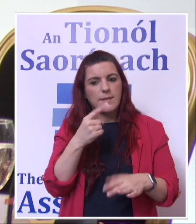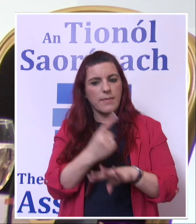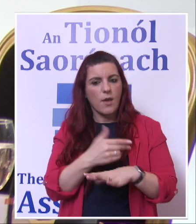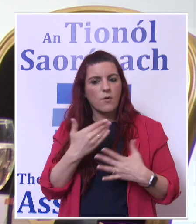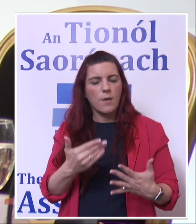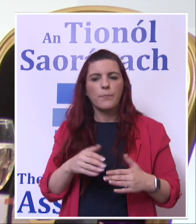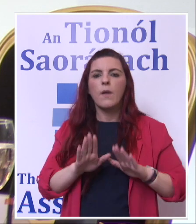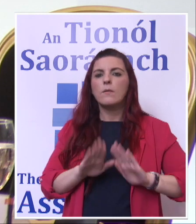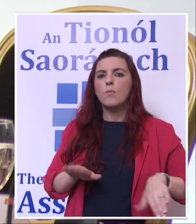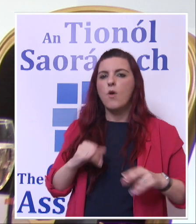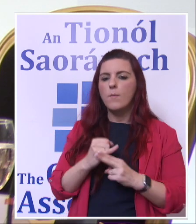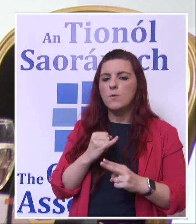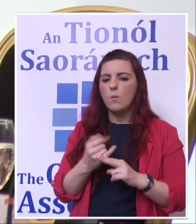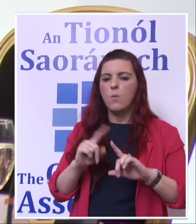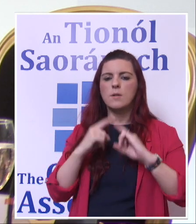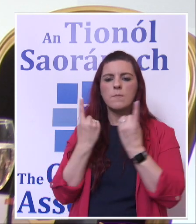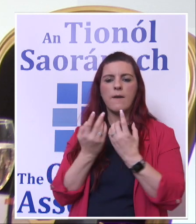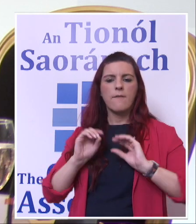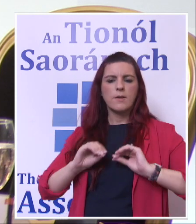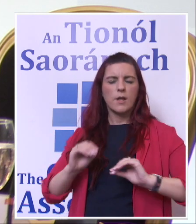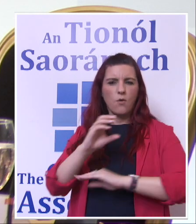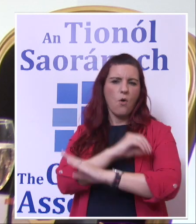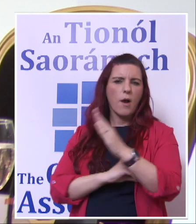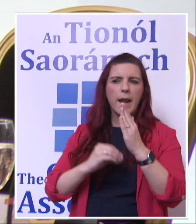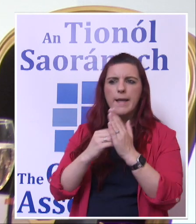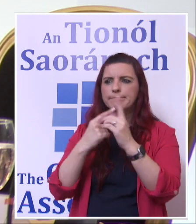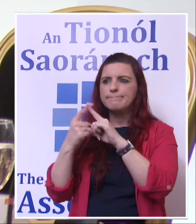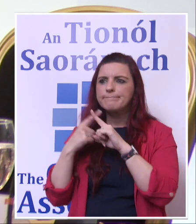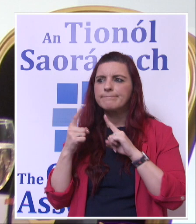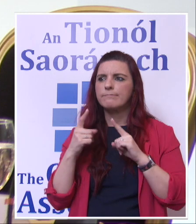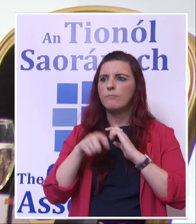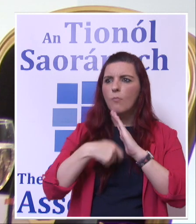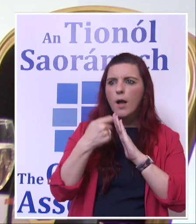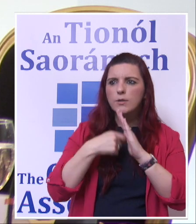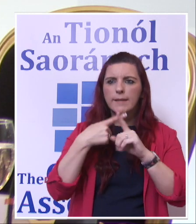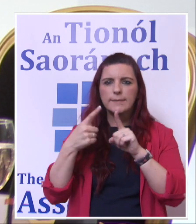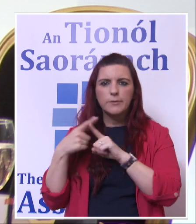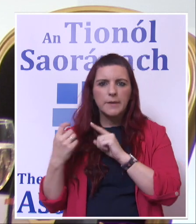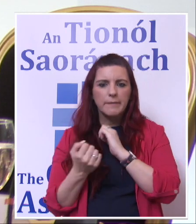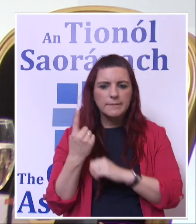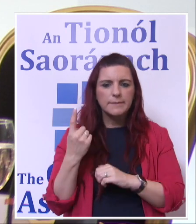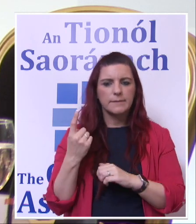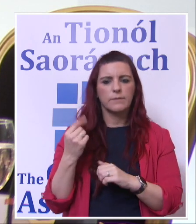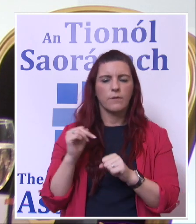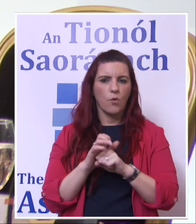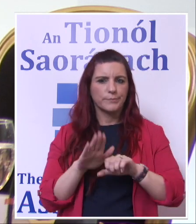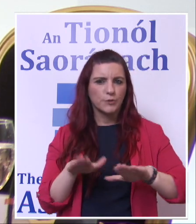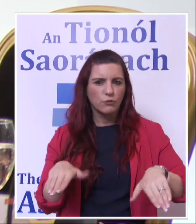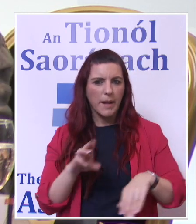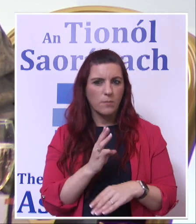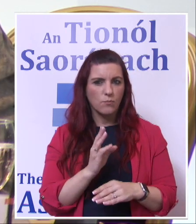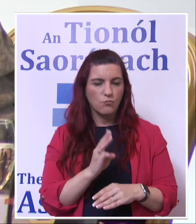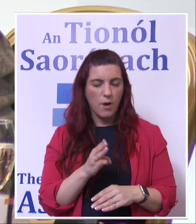the primary schools, the Department of Education organises various projects and so on.